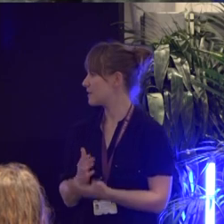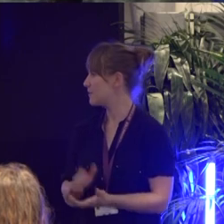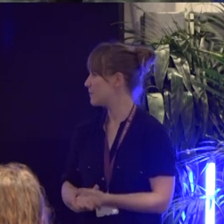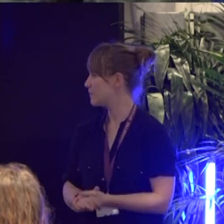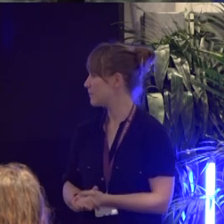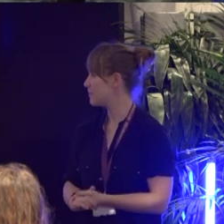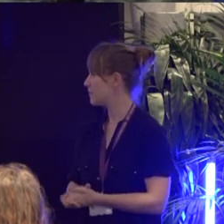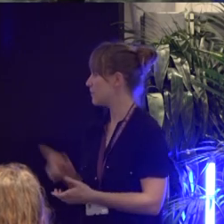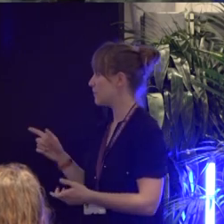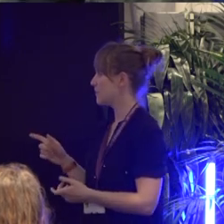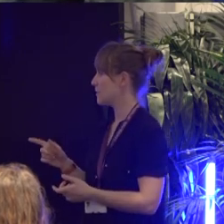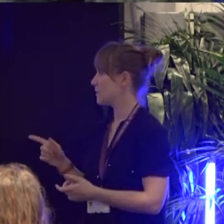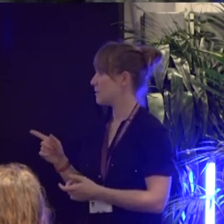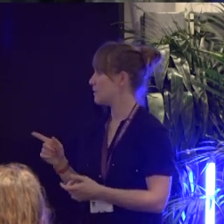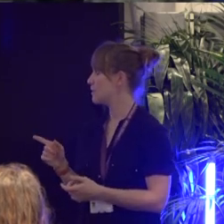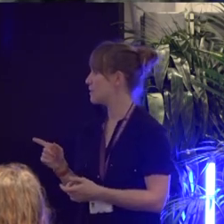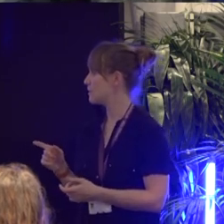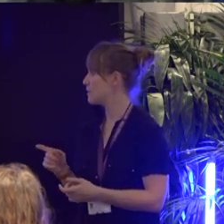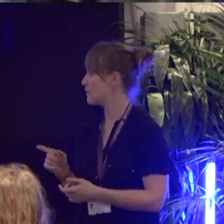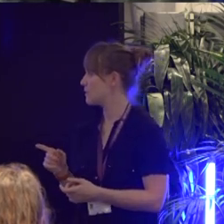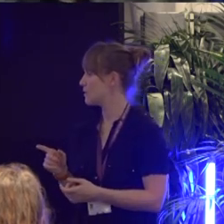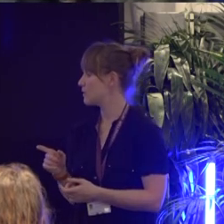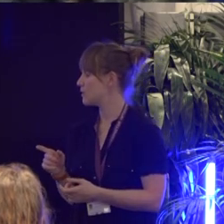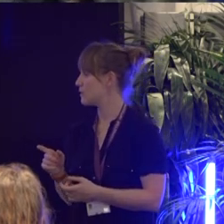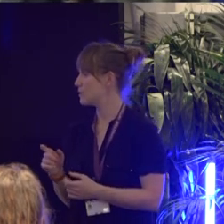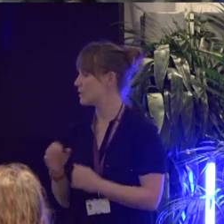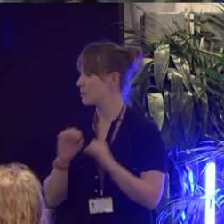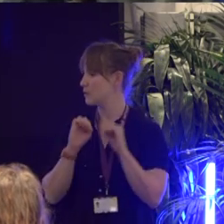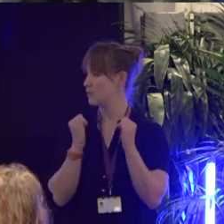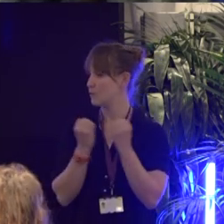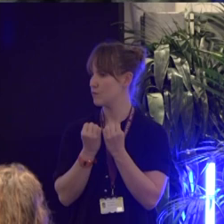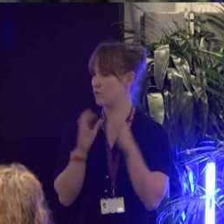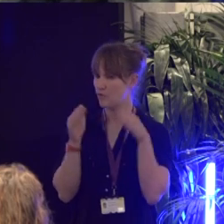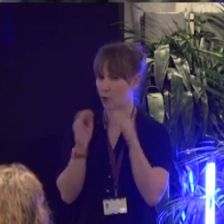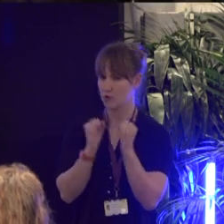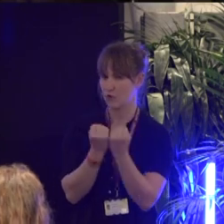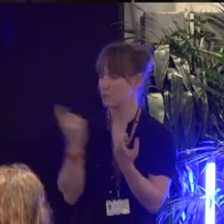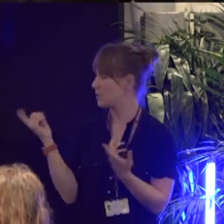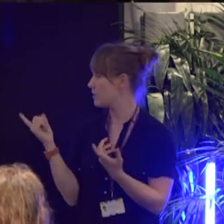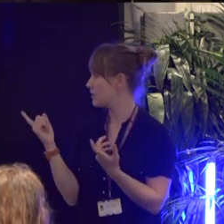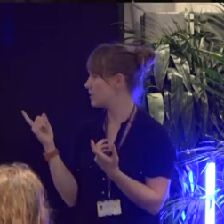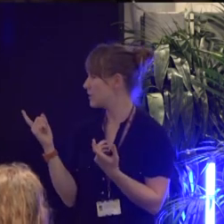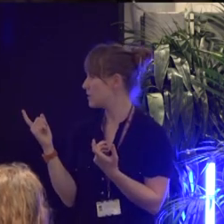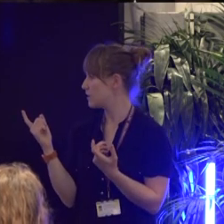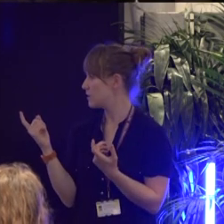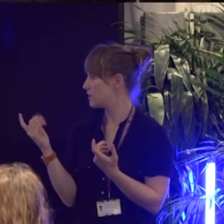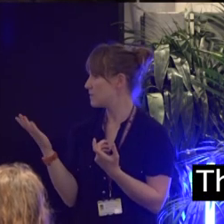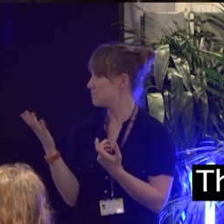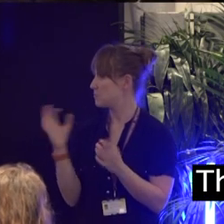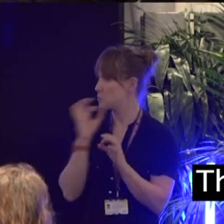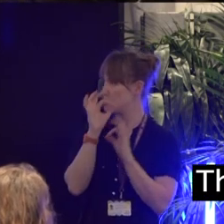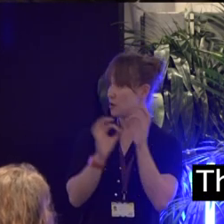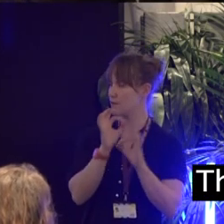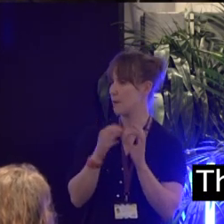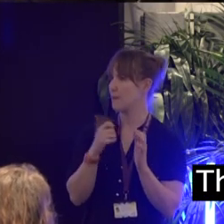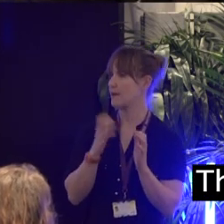Art and invention are different things, aren't they, to focus groups. It was Henry Ford who was asked before he invented the car, if he'd done a survey, the people